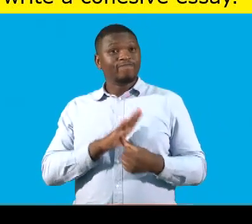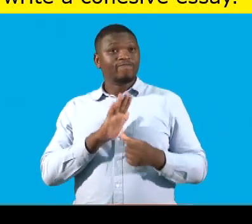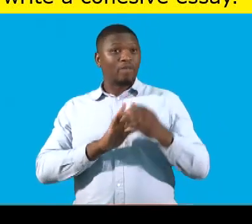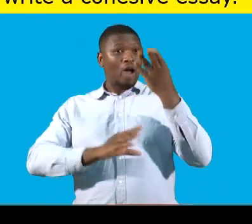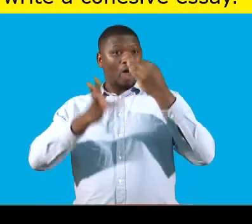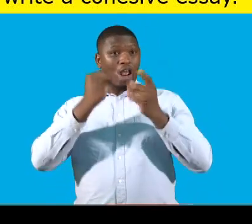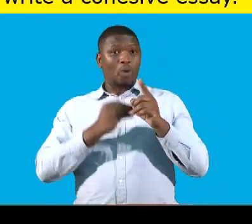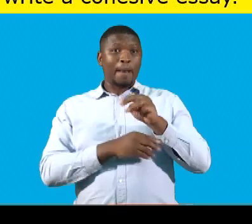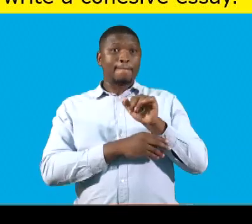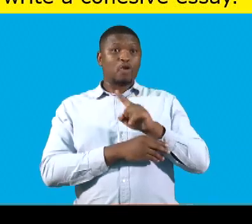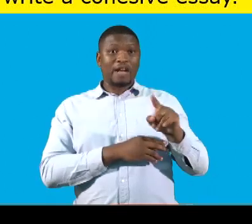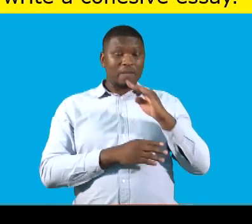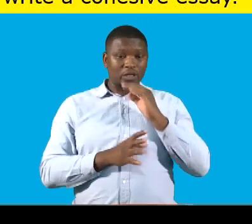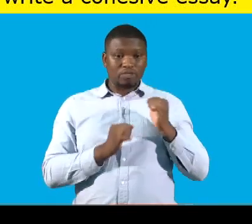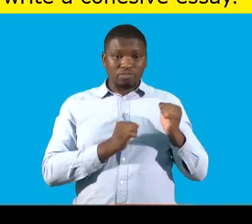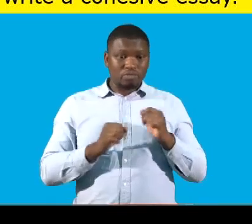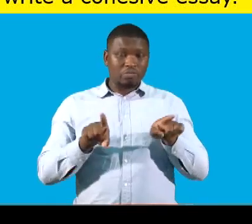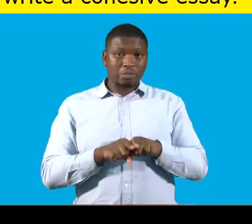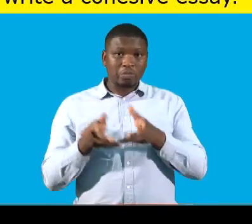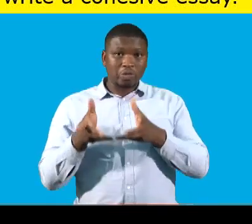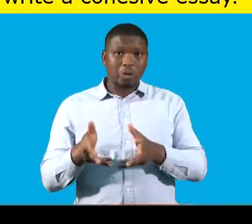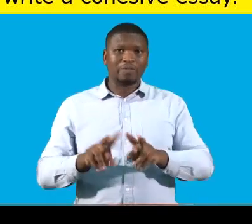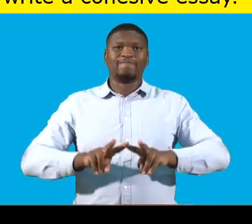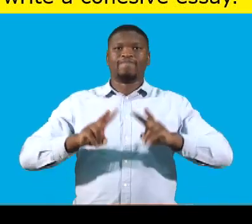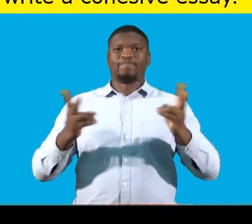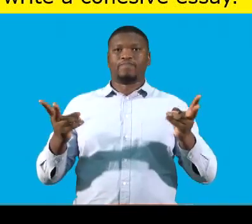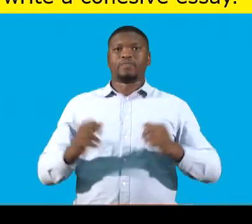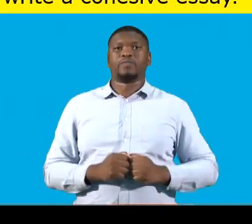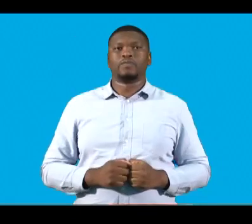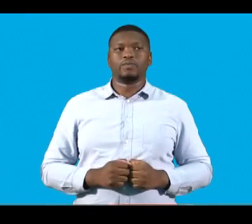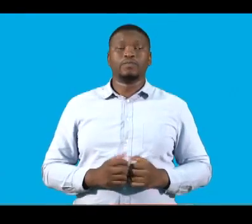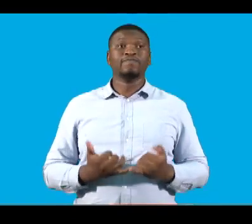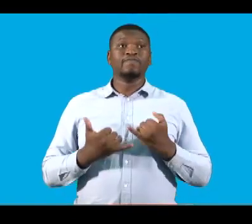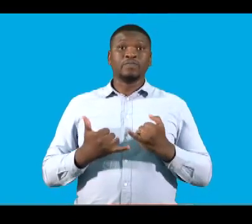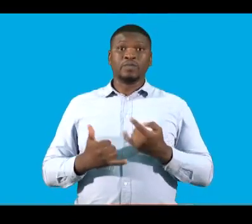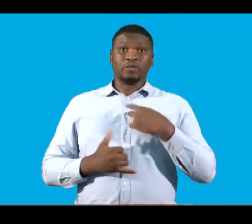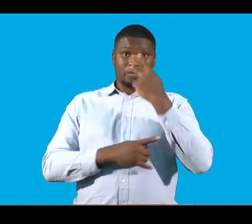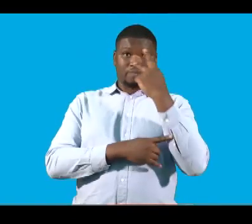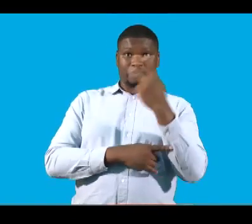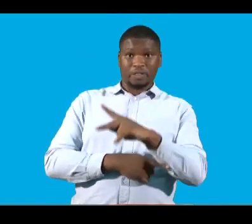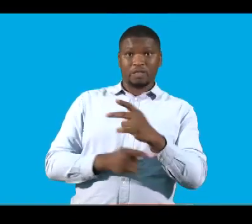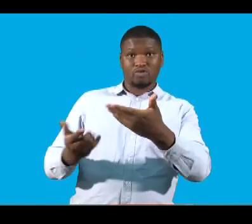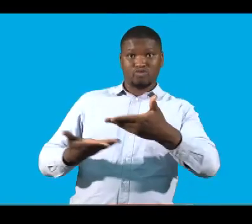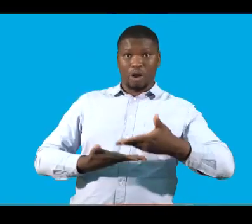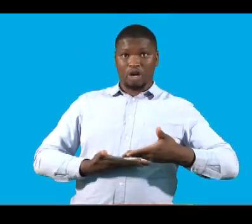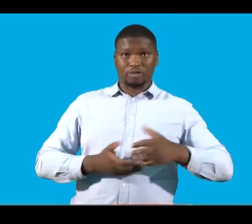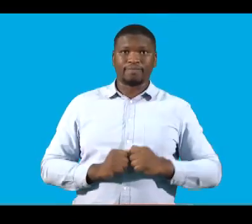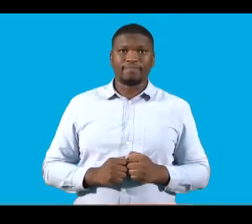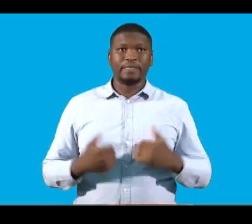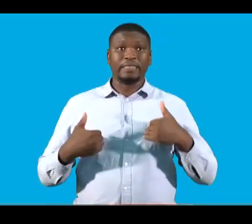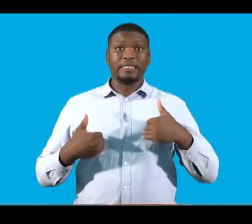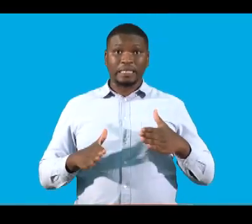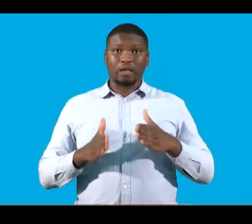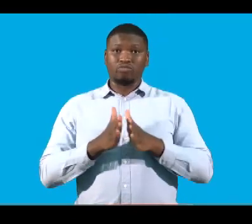important lesson that Pi learns is that morality is not a fixed concept. Now, let's look at the introduction. So